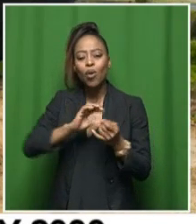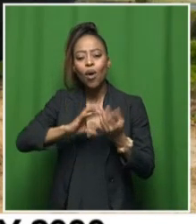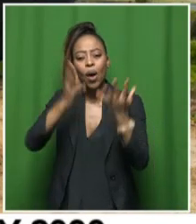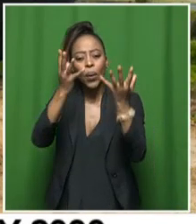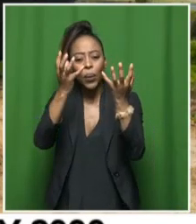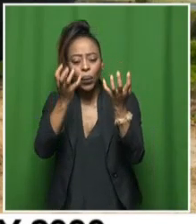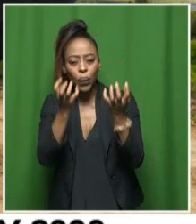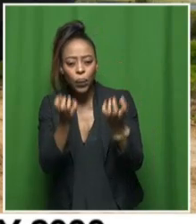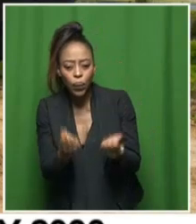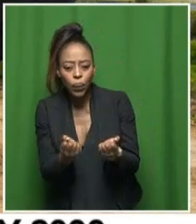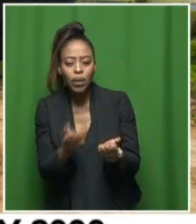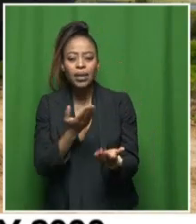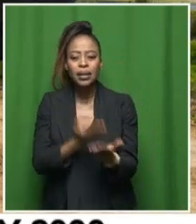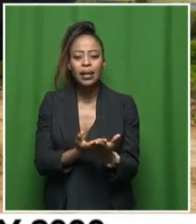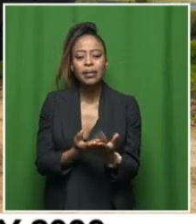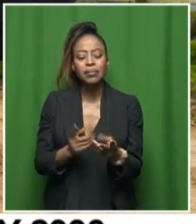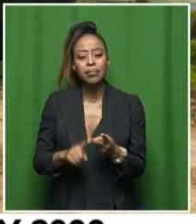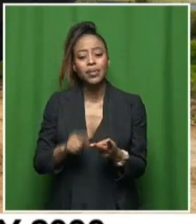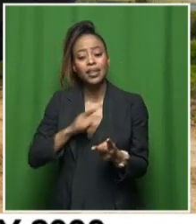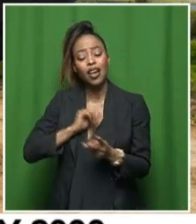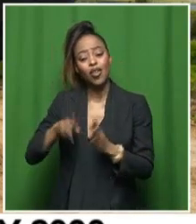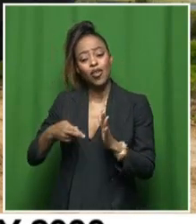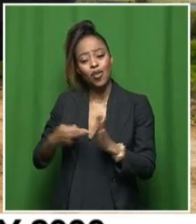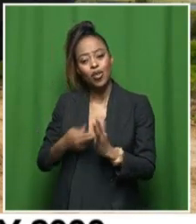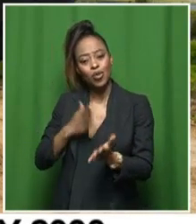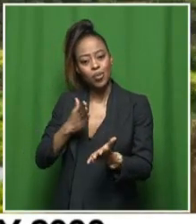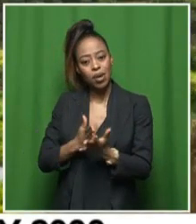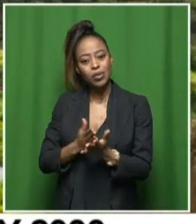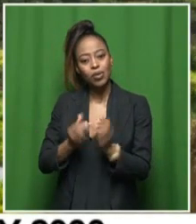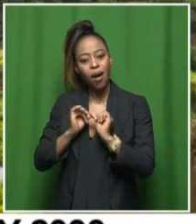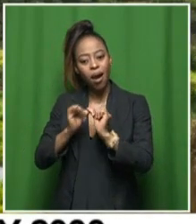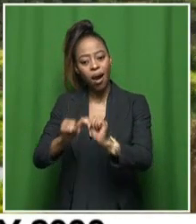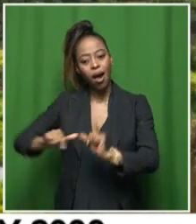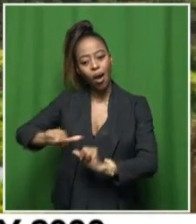and, playing a role in sustainability locally.